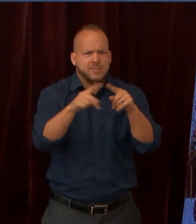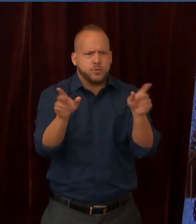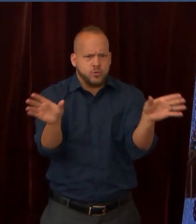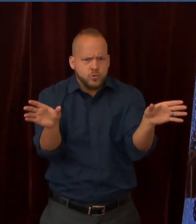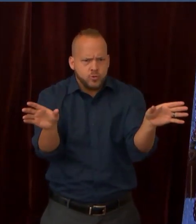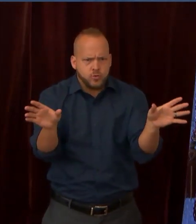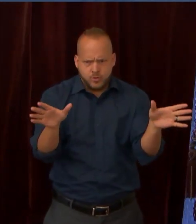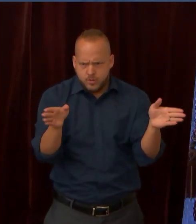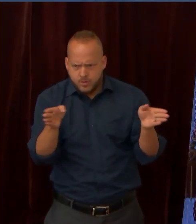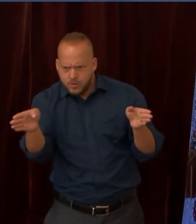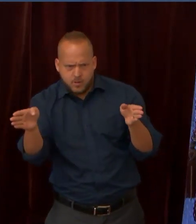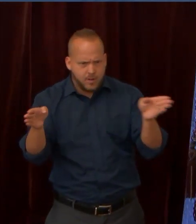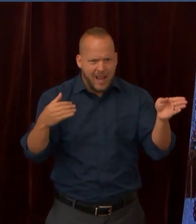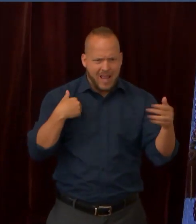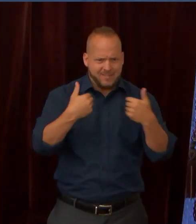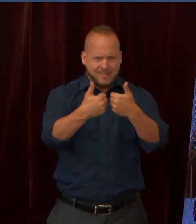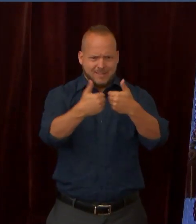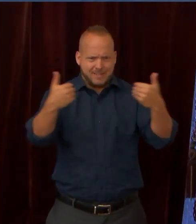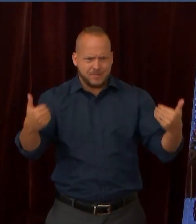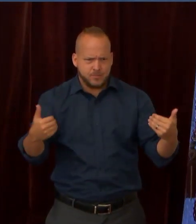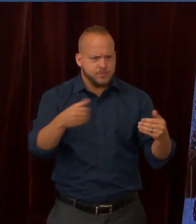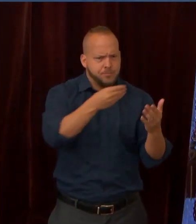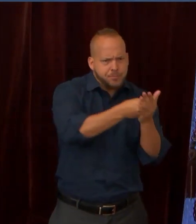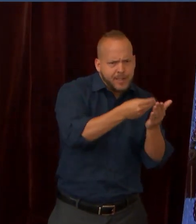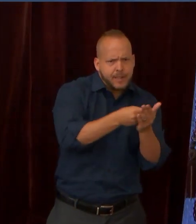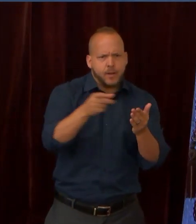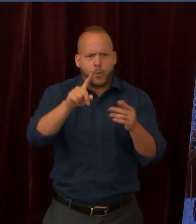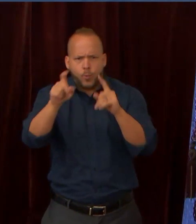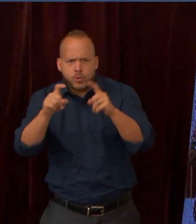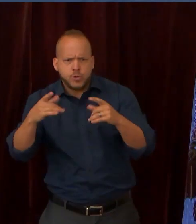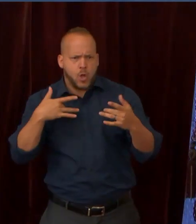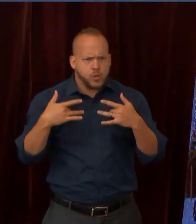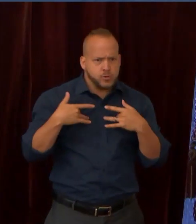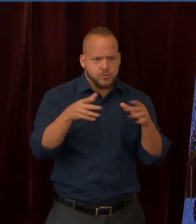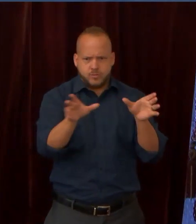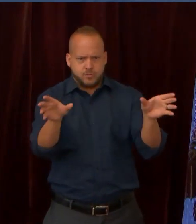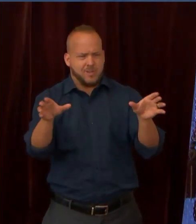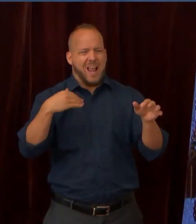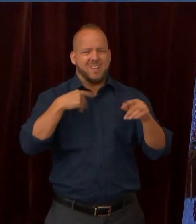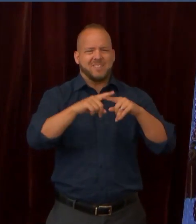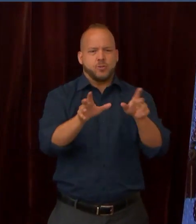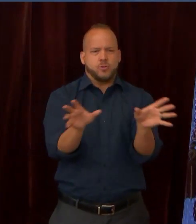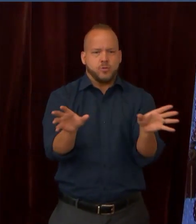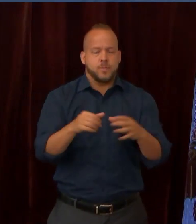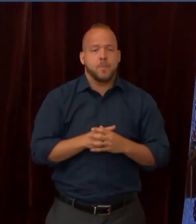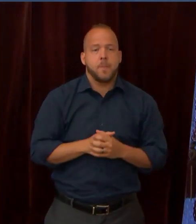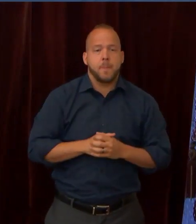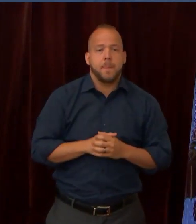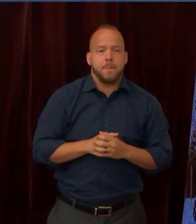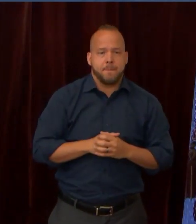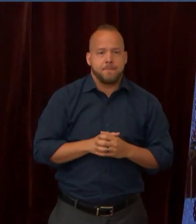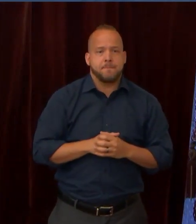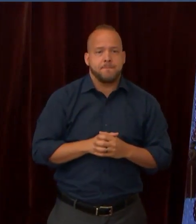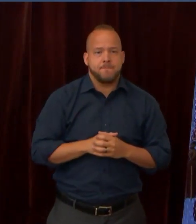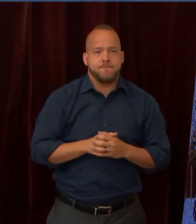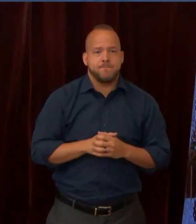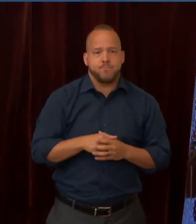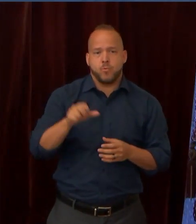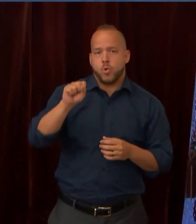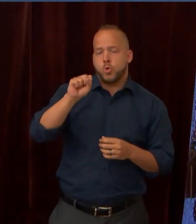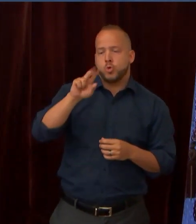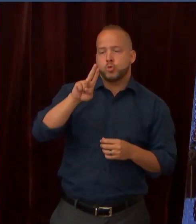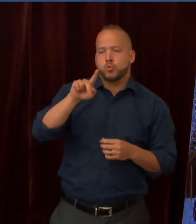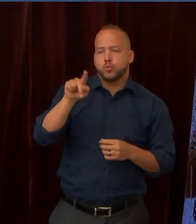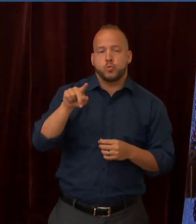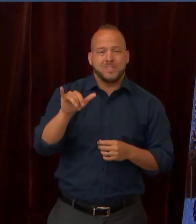to Susie Levine this morning about that. She thinks there's going to be significant progress in the next 2 weeks. I believe she